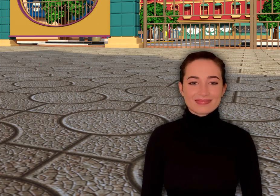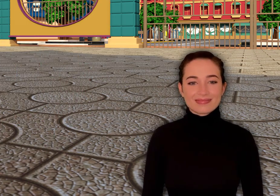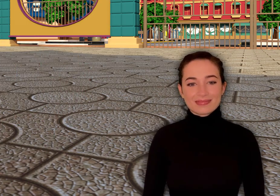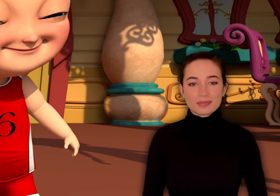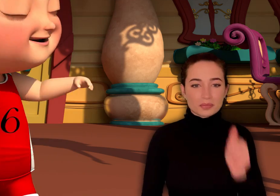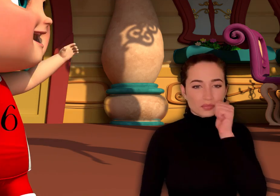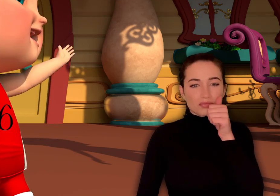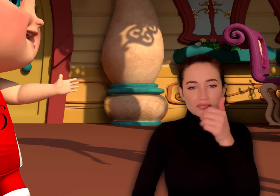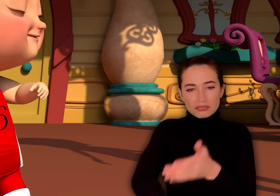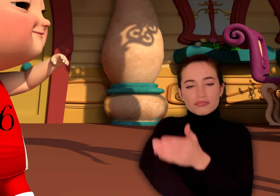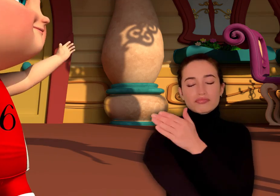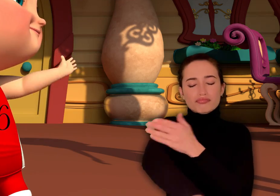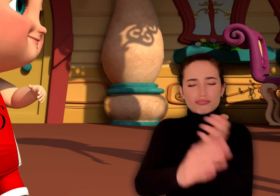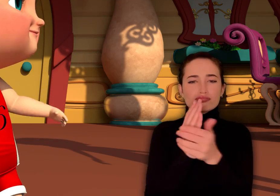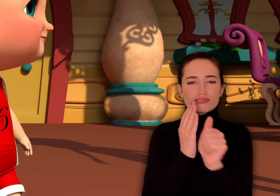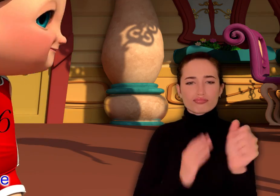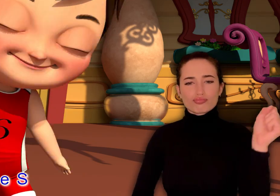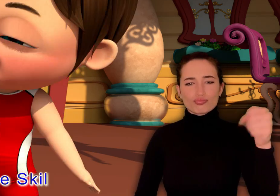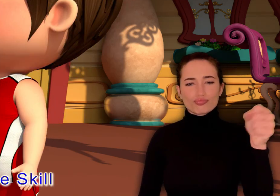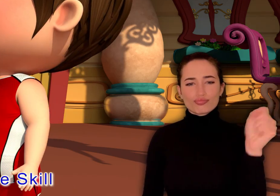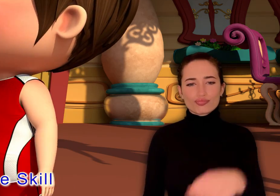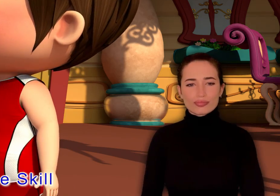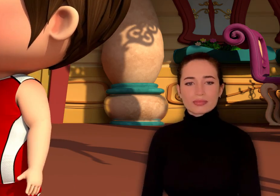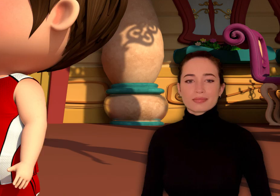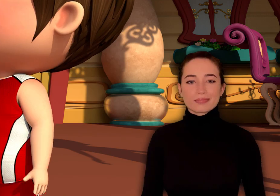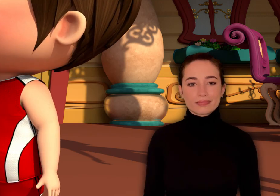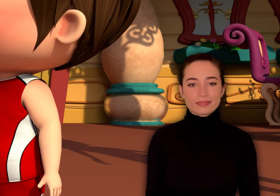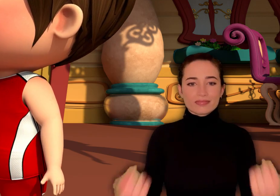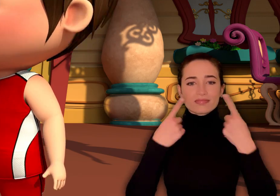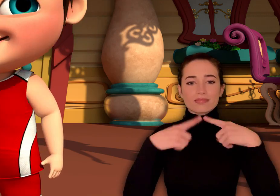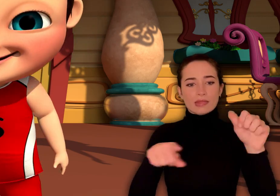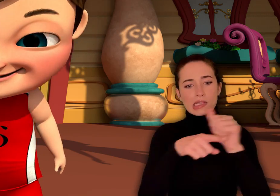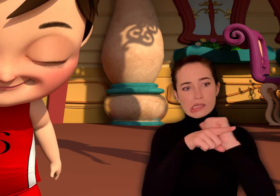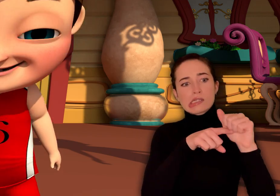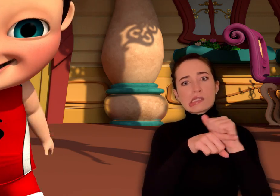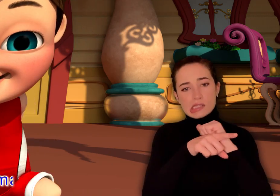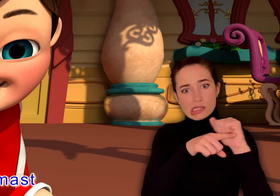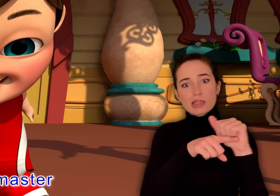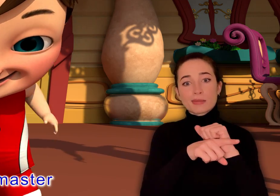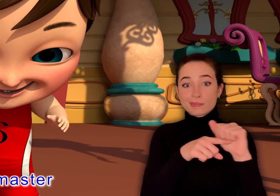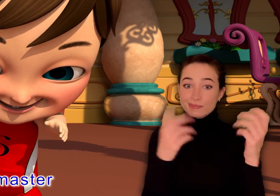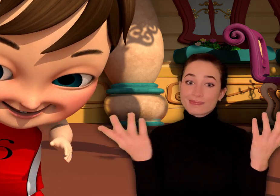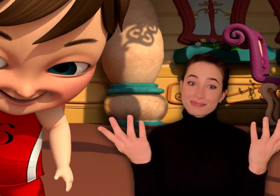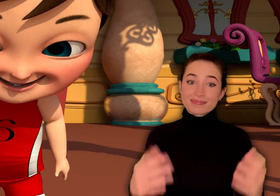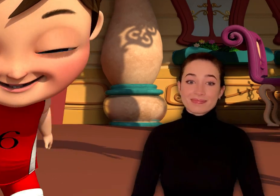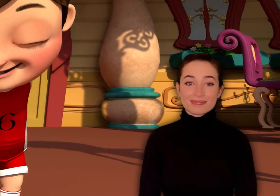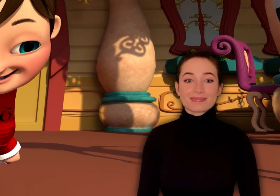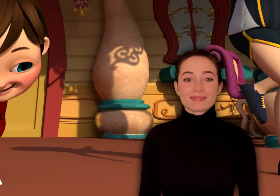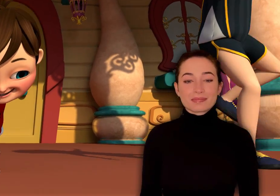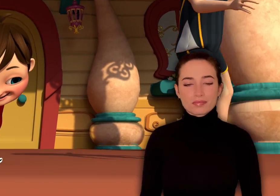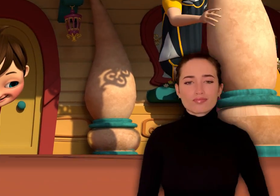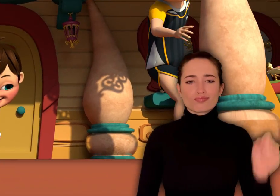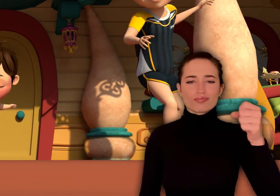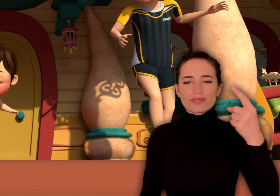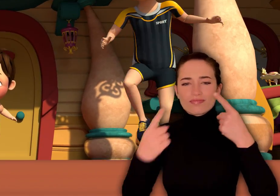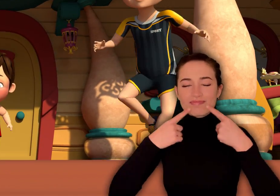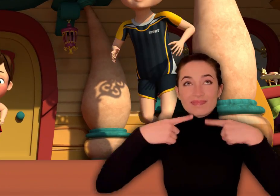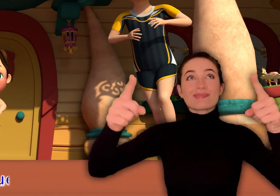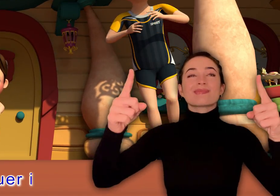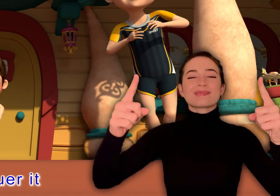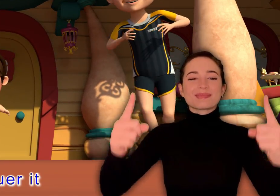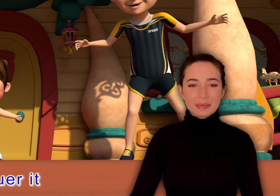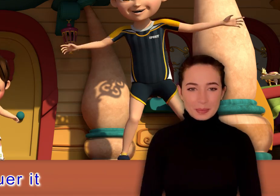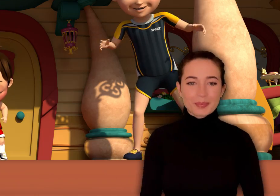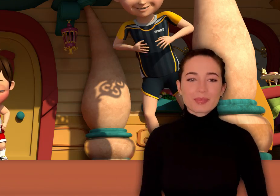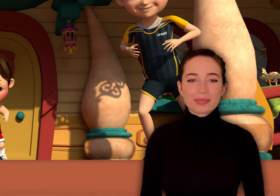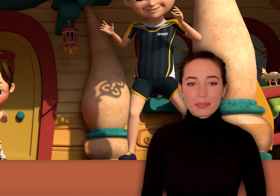cpers tomorrow we'll bring up the skill we've been trying to master we'll Master it